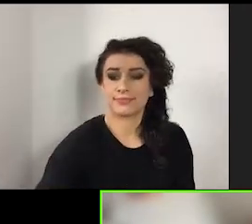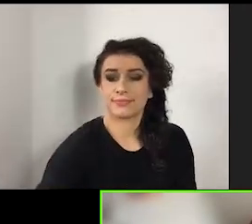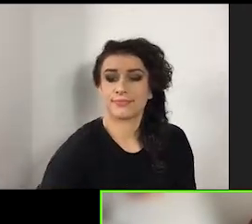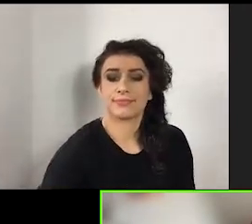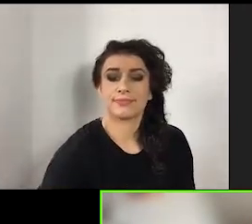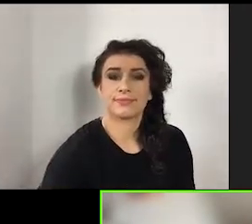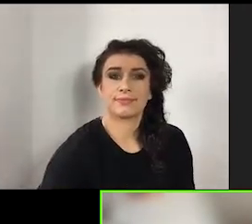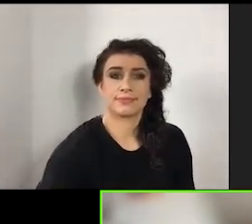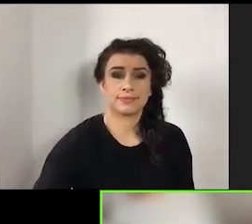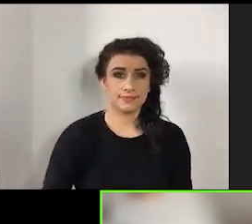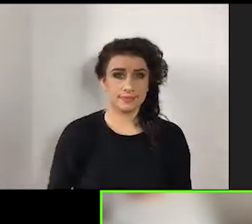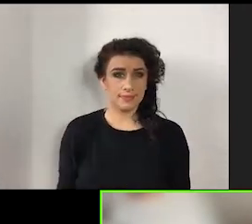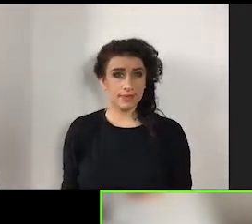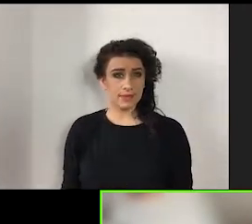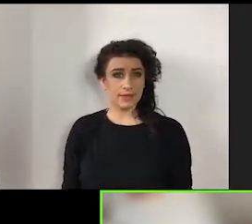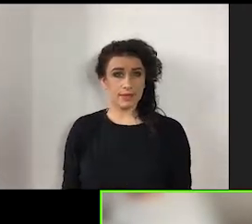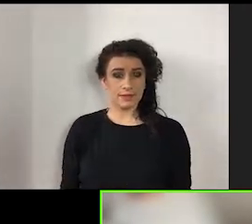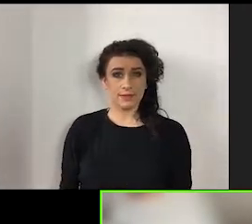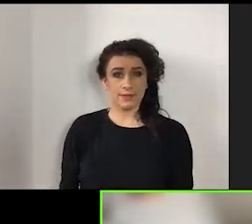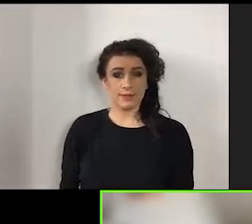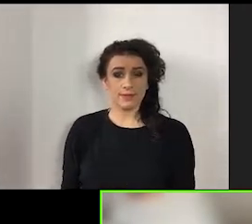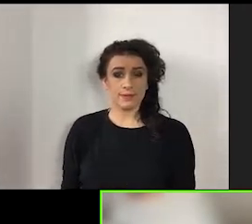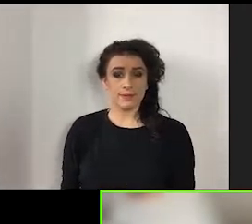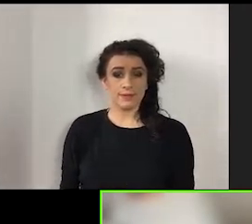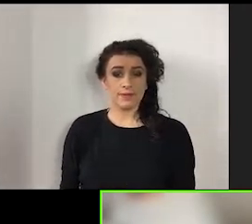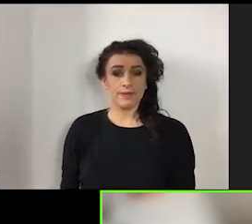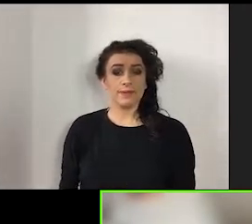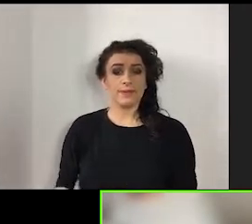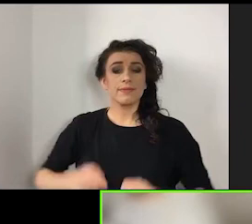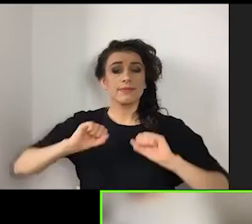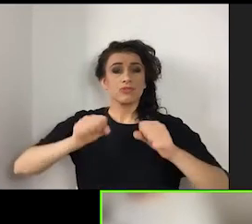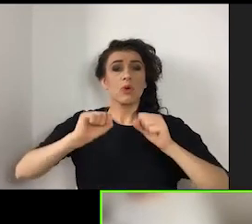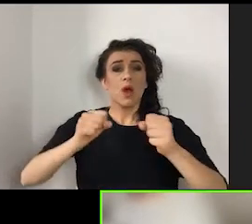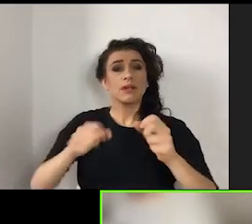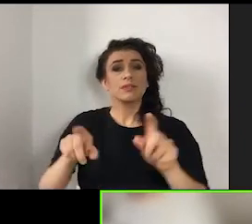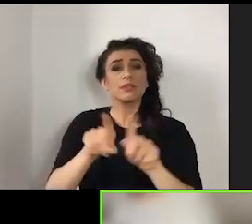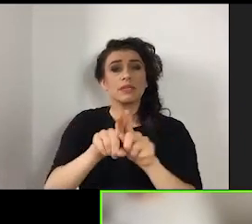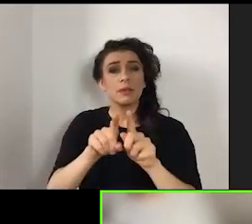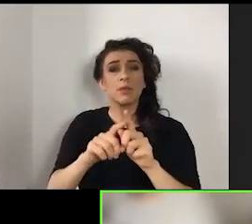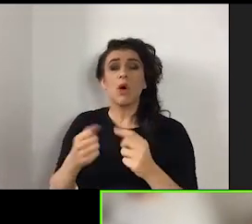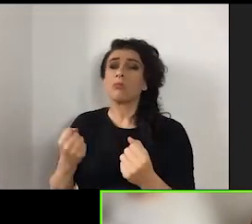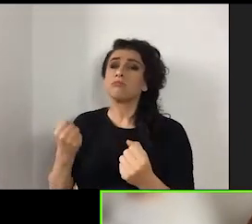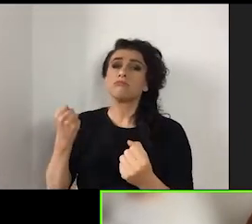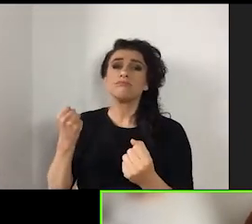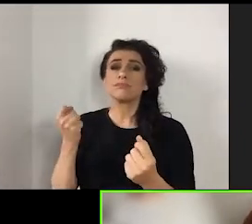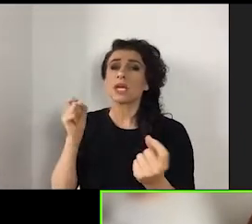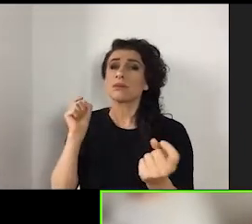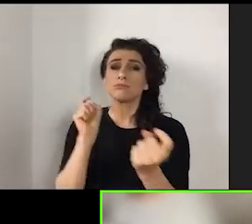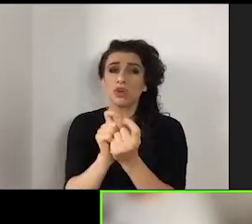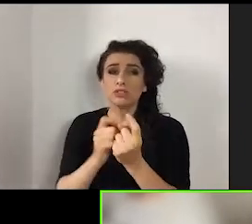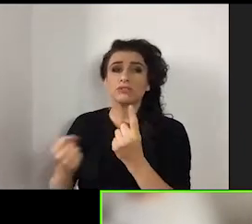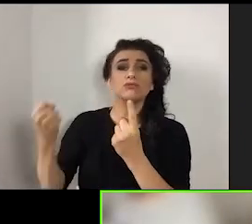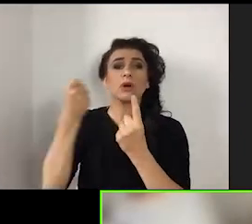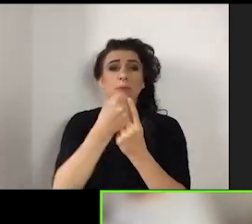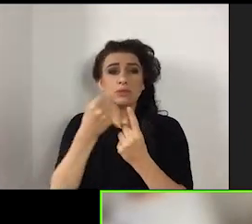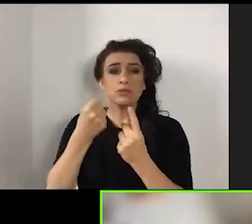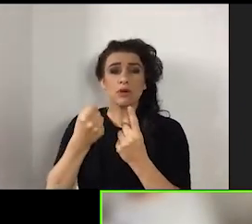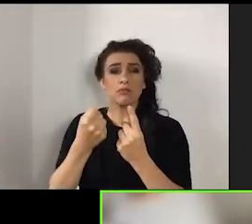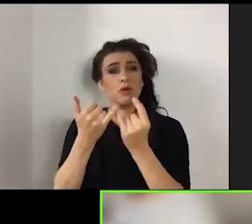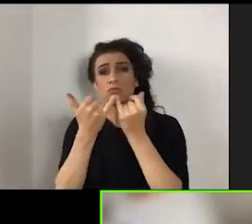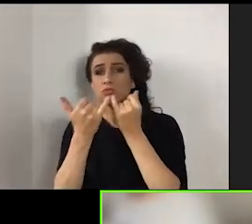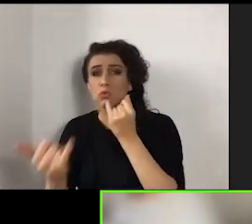rude to them or whatever you wanna say. And we have a decrease on cases in the police station